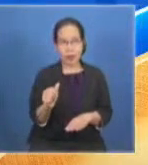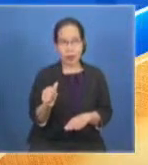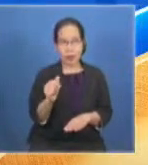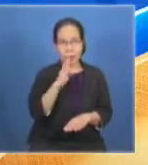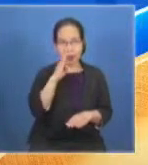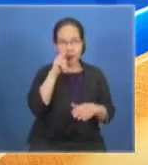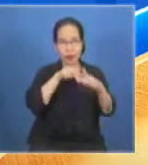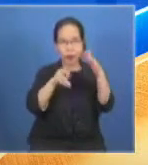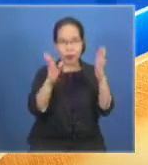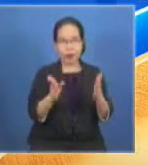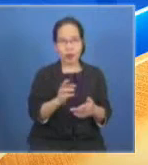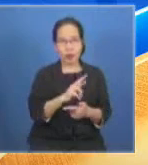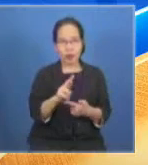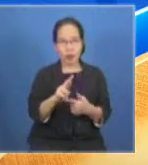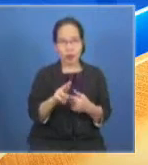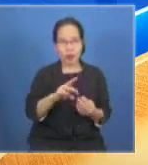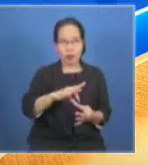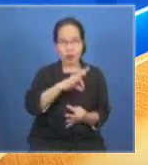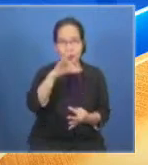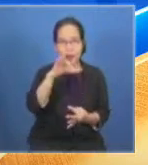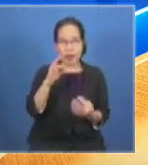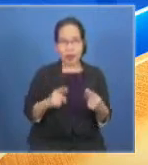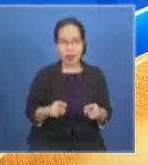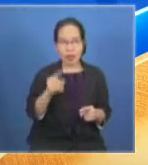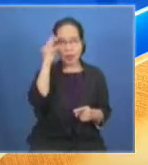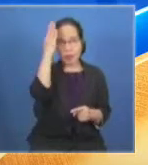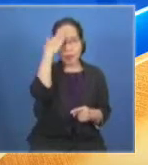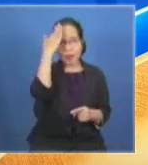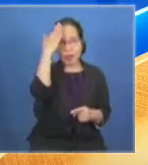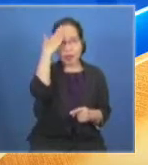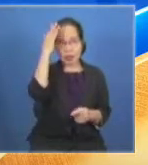If any man thinks himself to be a prophet,